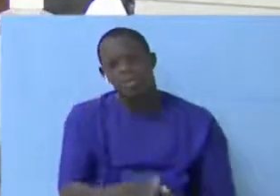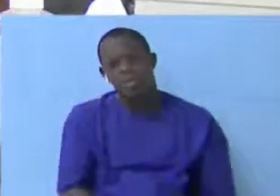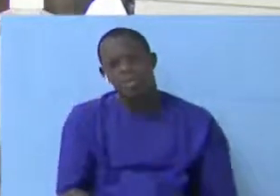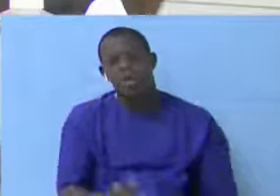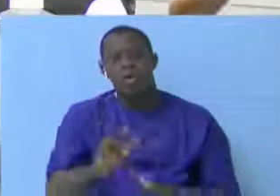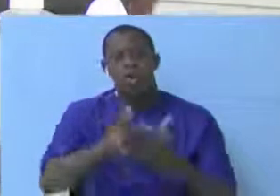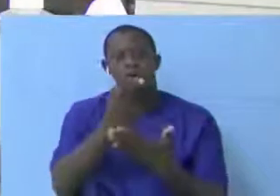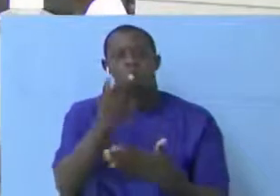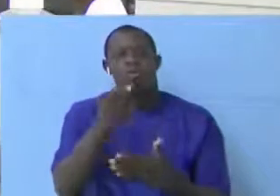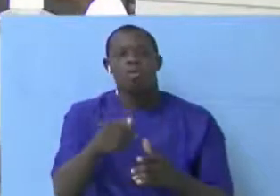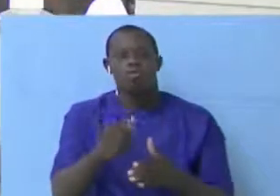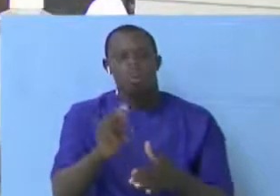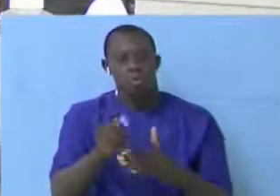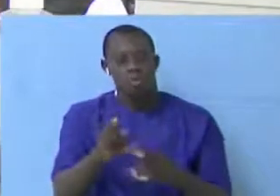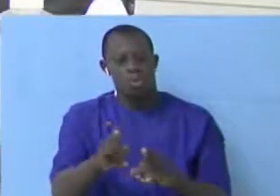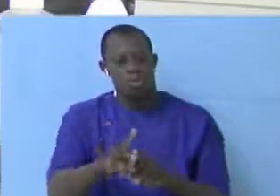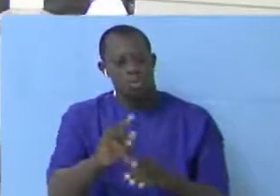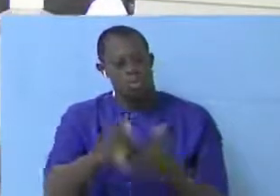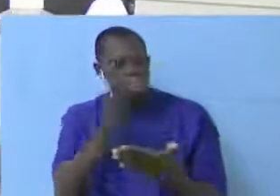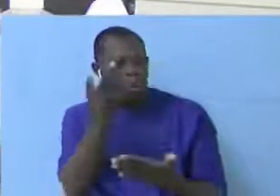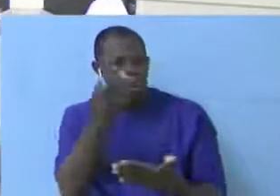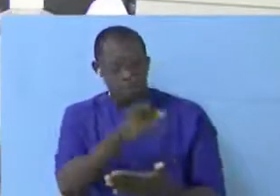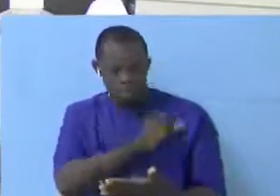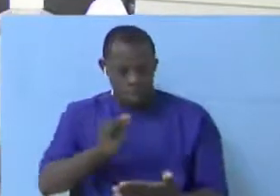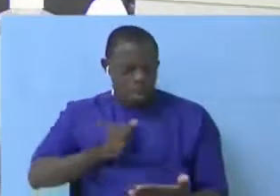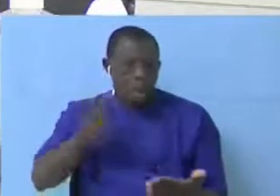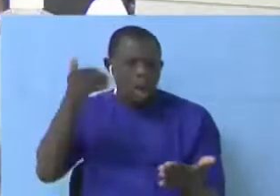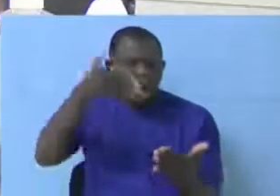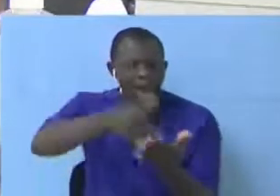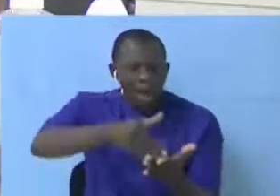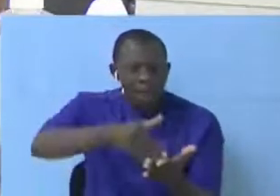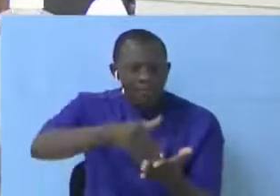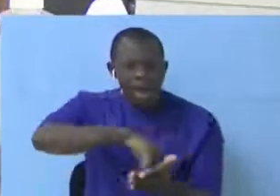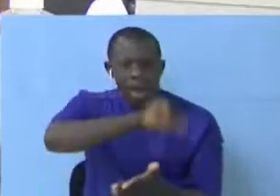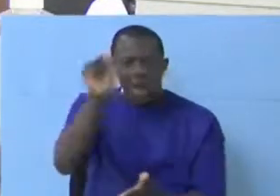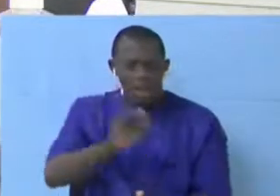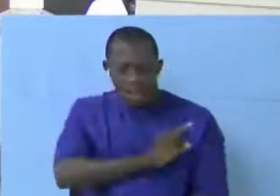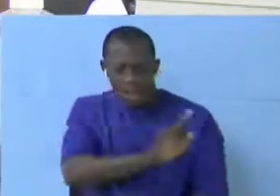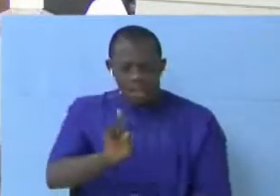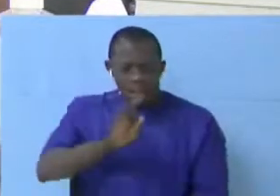Our coming and their coming must have coincided. But